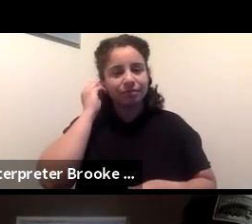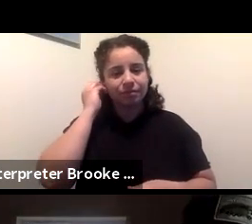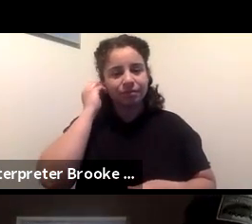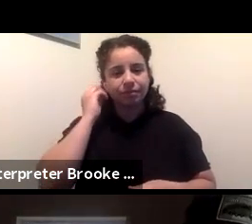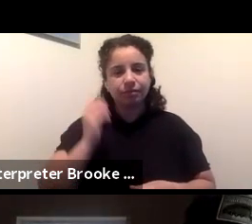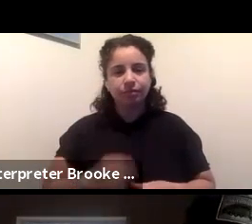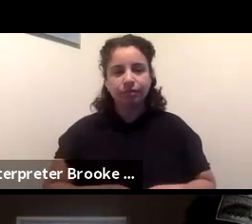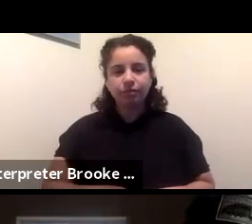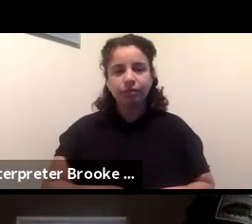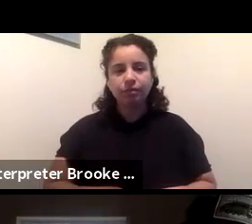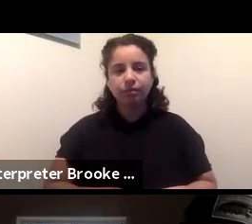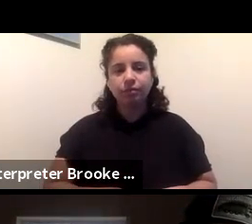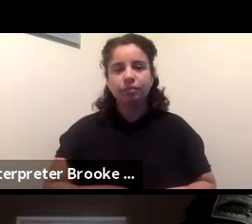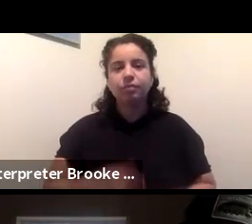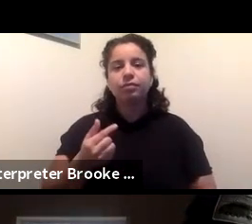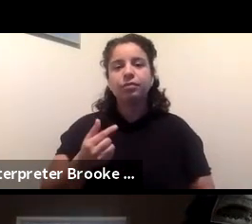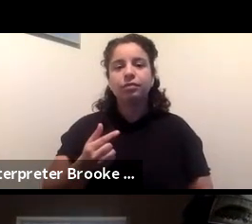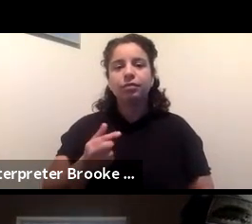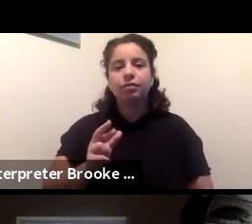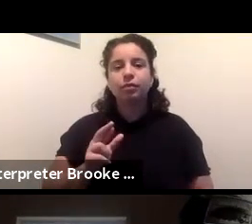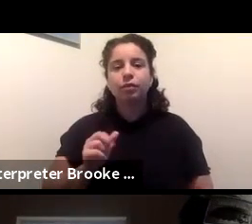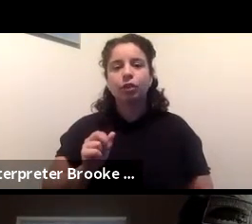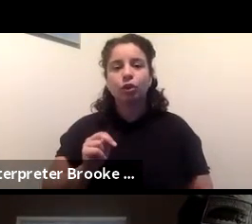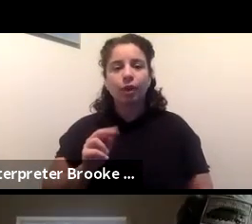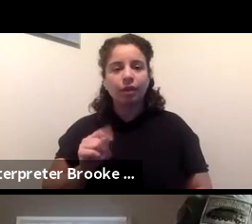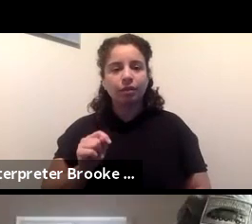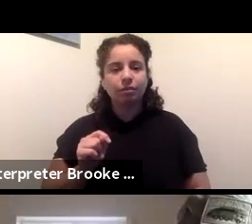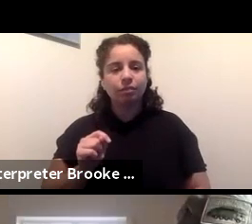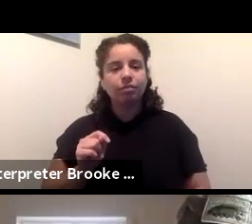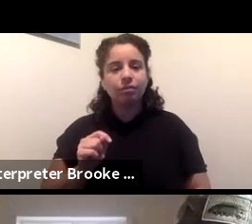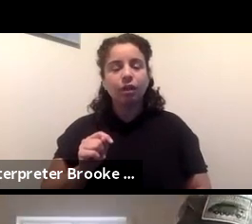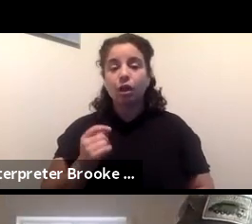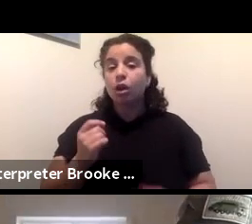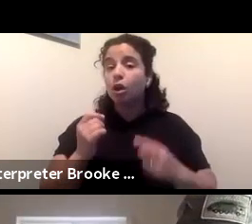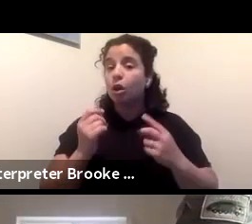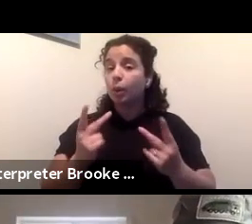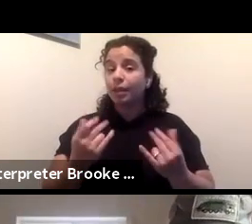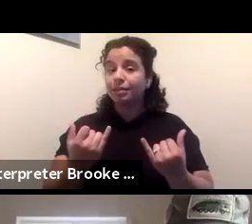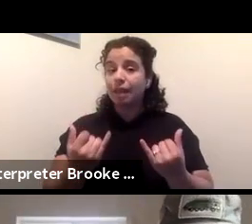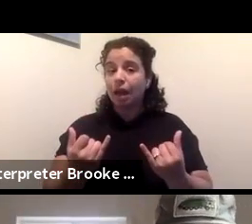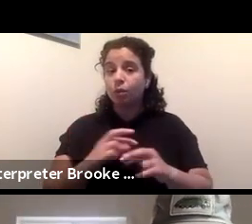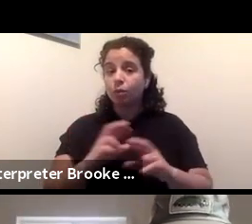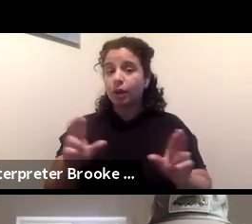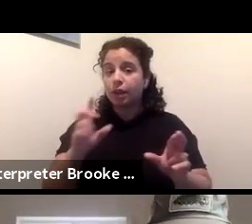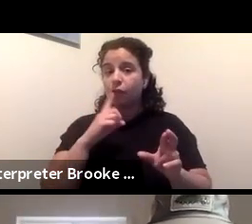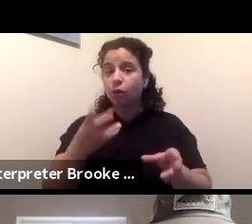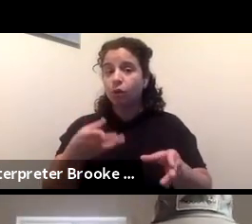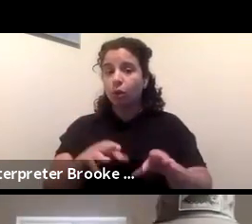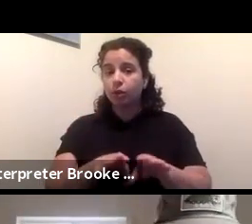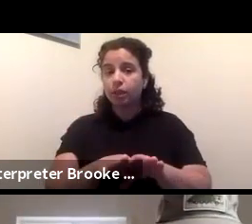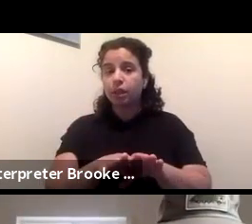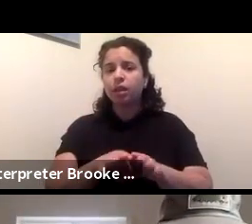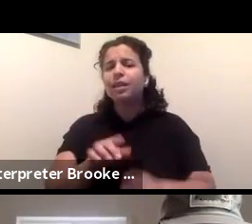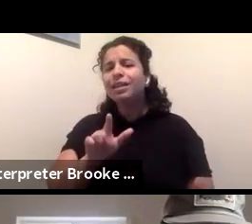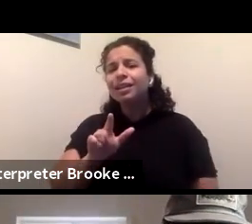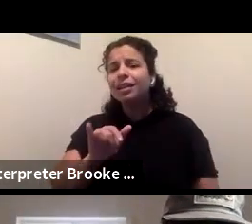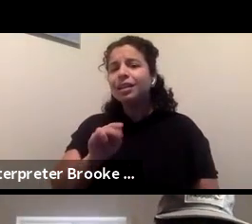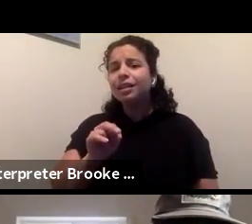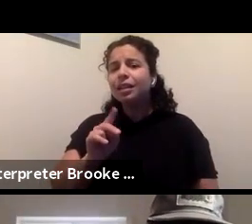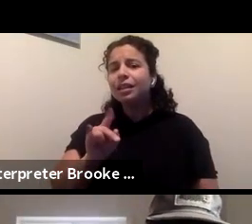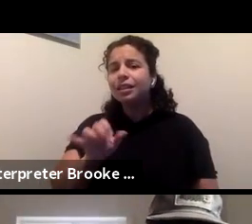I wonder if, as a way to just move our closing, Lindsay, you had proposed that we,